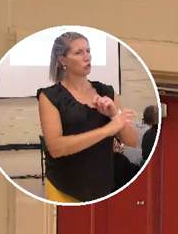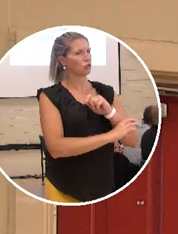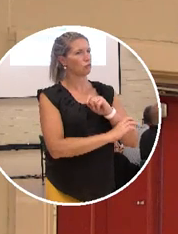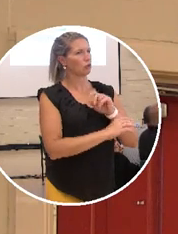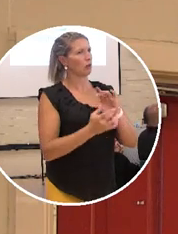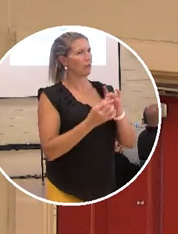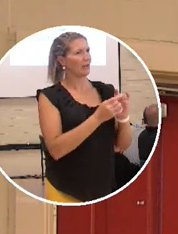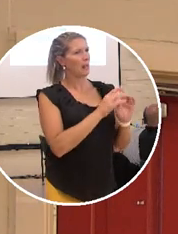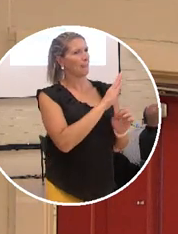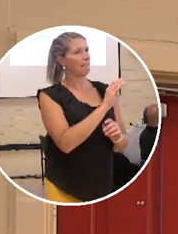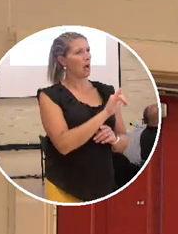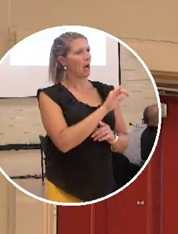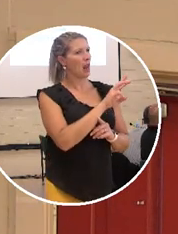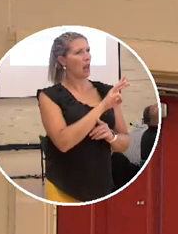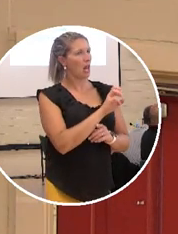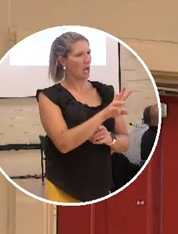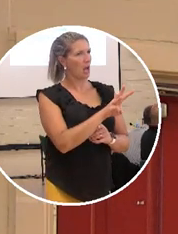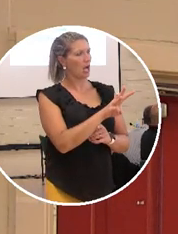do we